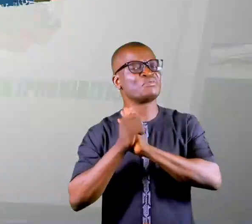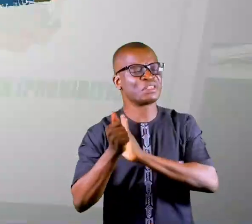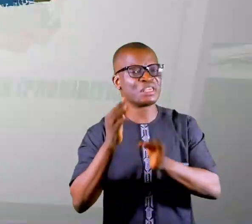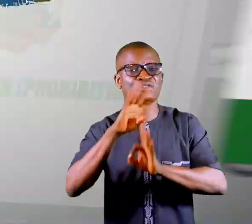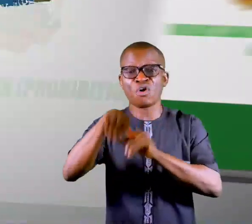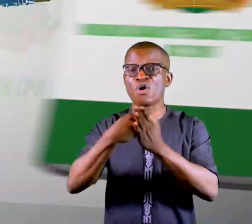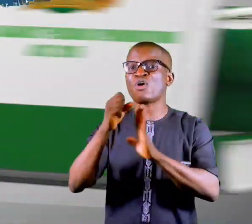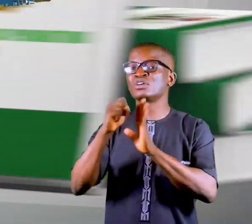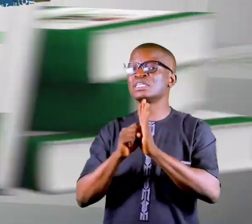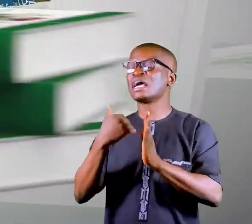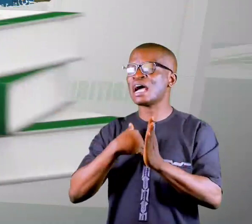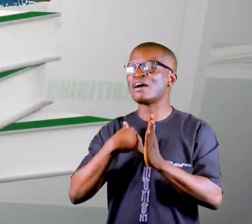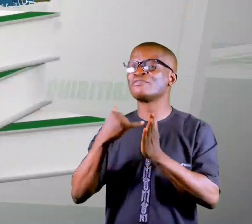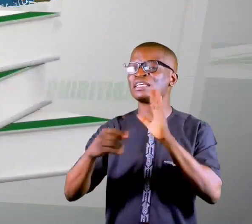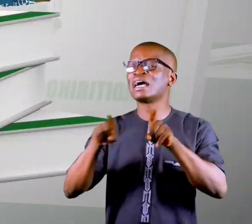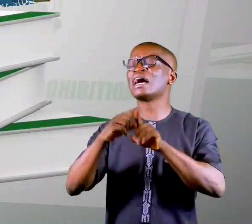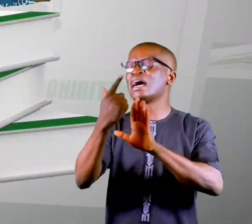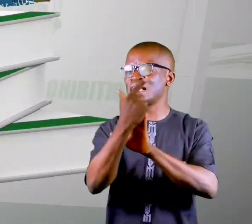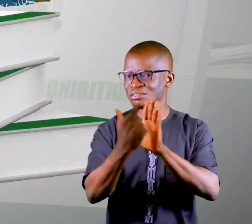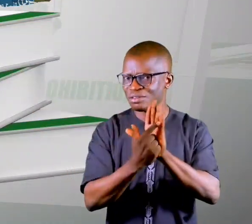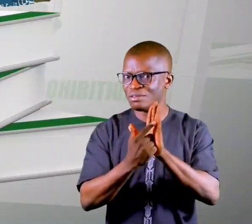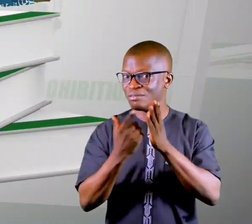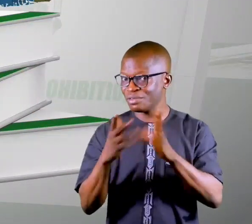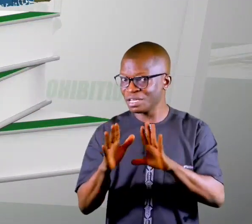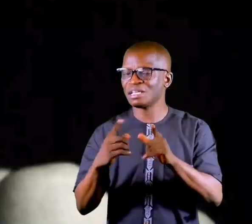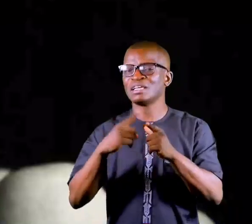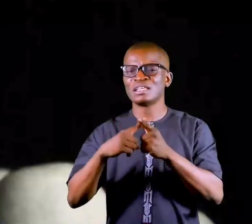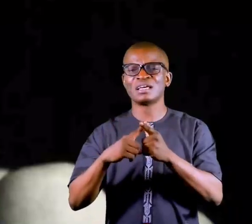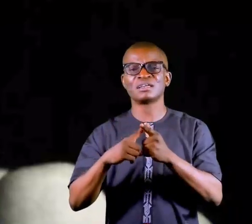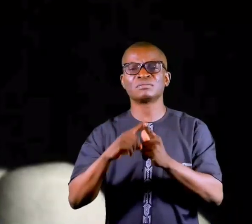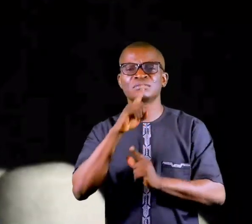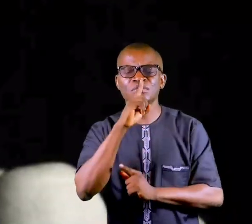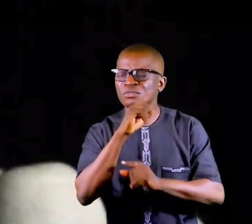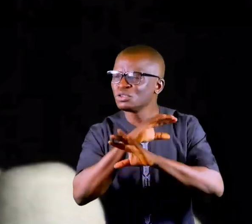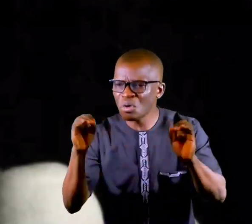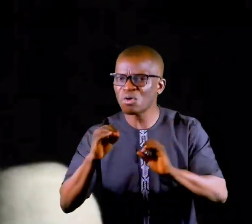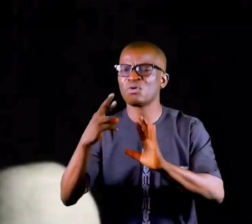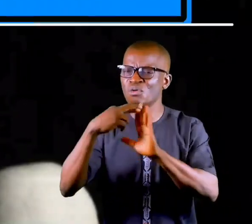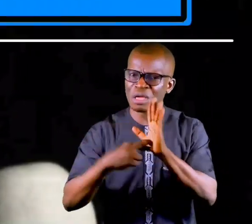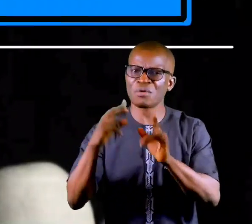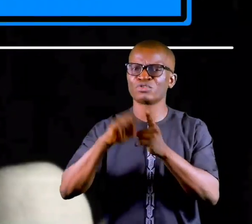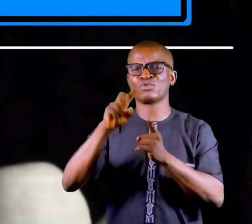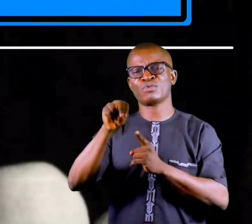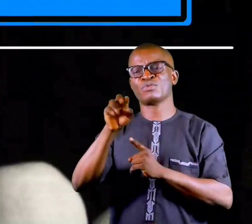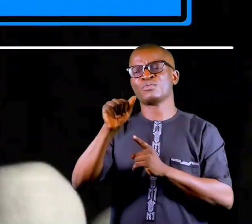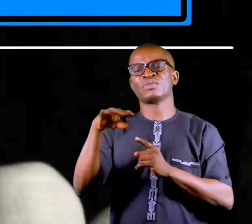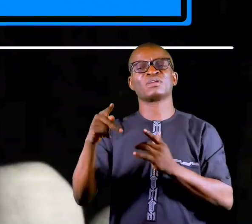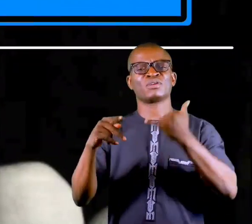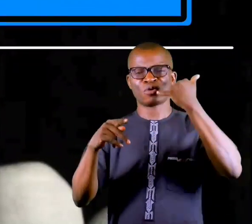most effective if all states adopt the Act as law. Then, victims shun the culture of silence and report to